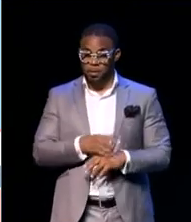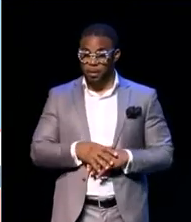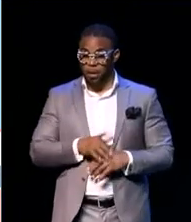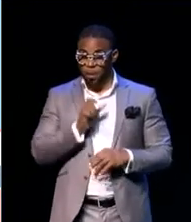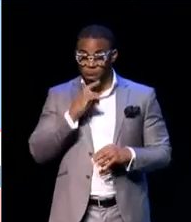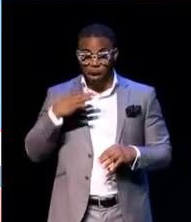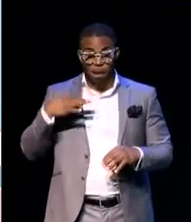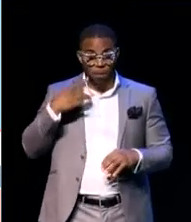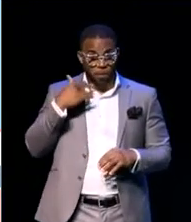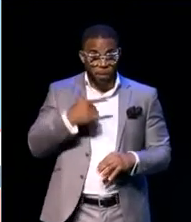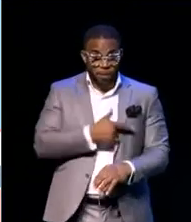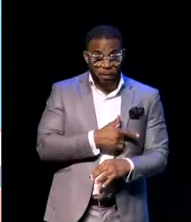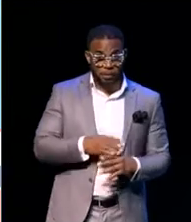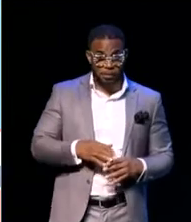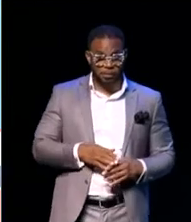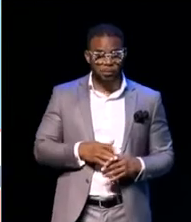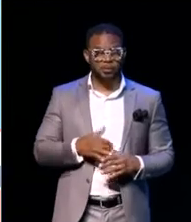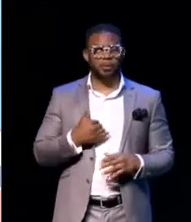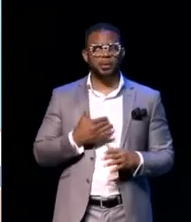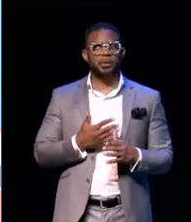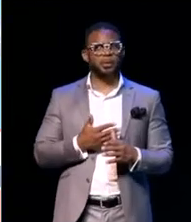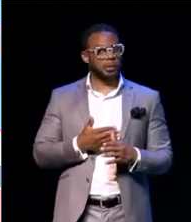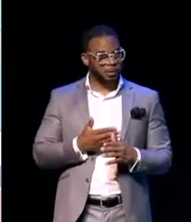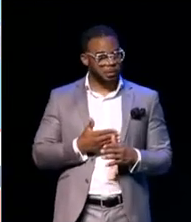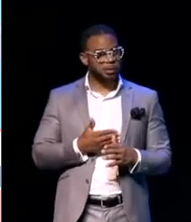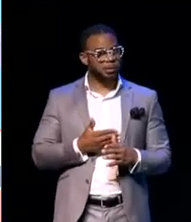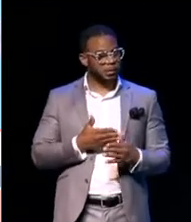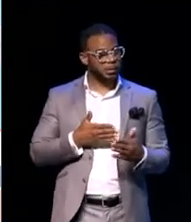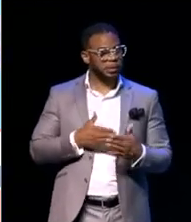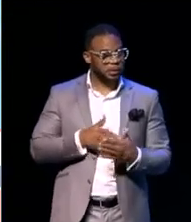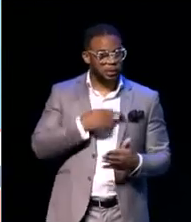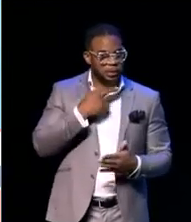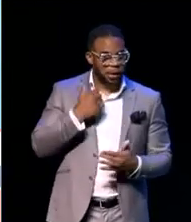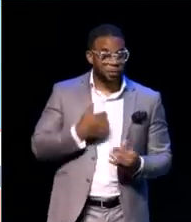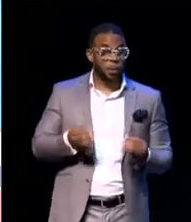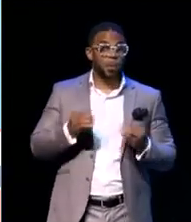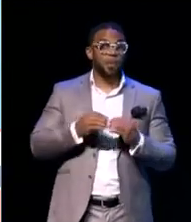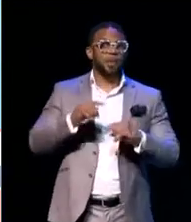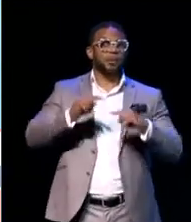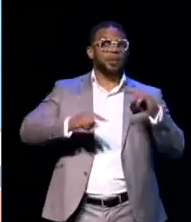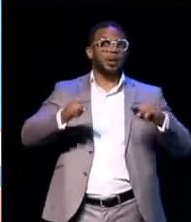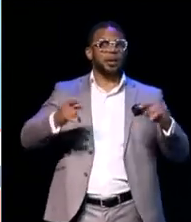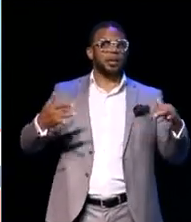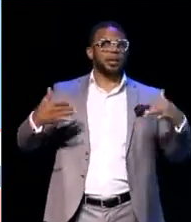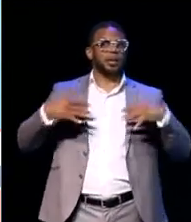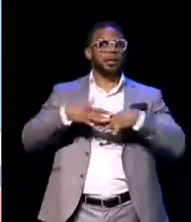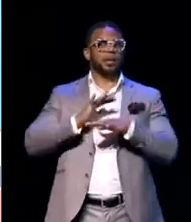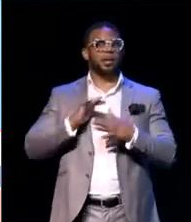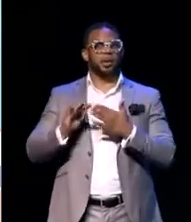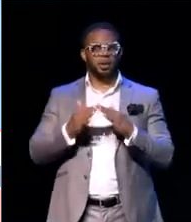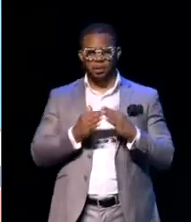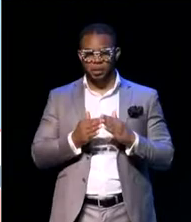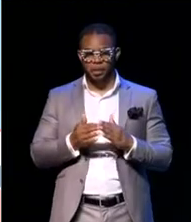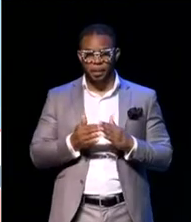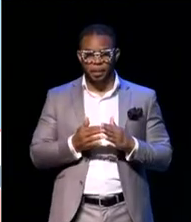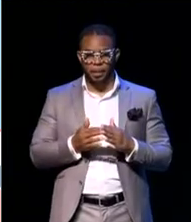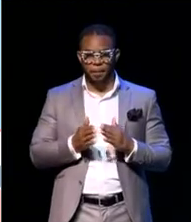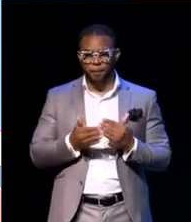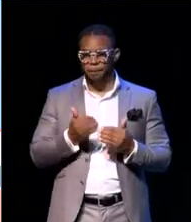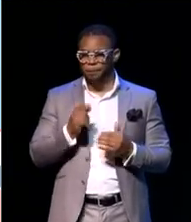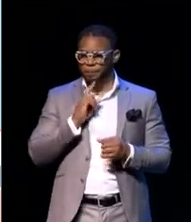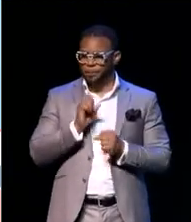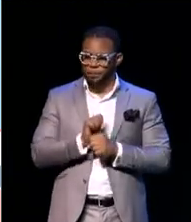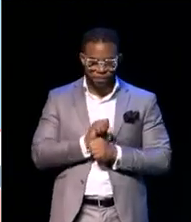who are eligible for vaccination, we run the risk even more of having more variants coming into our community and